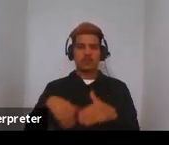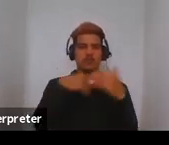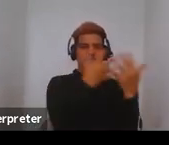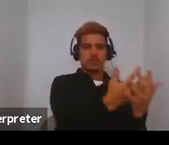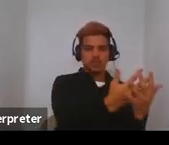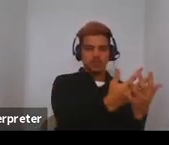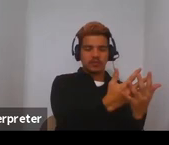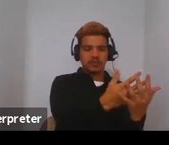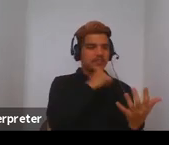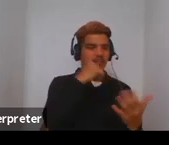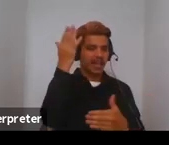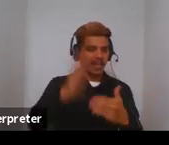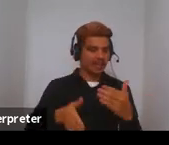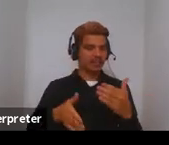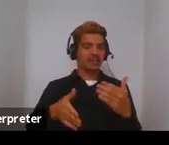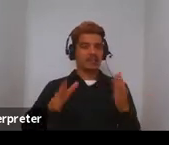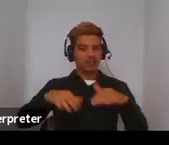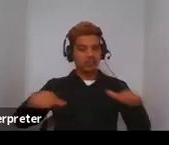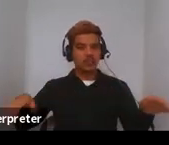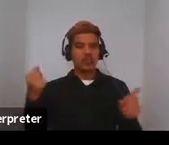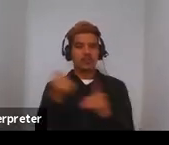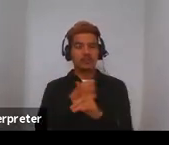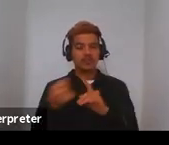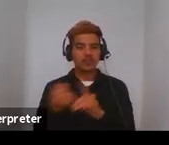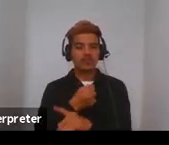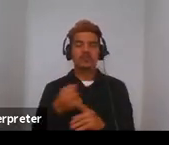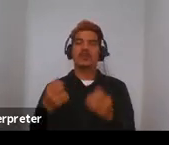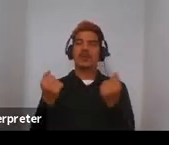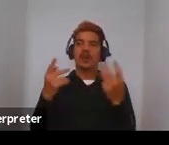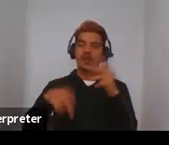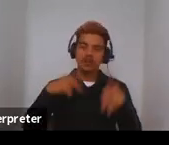abuse. The problem is that people are still becoming